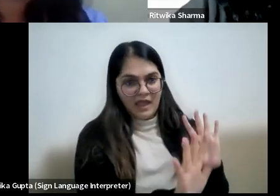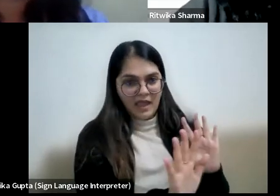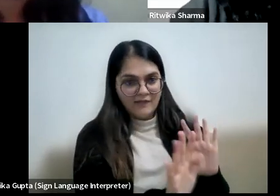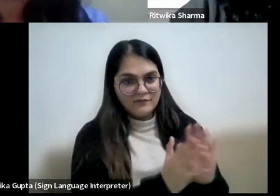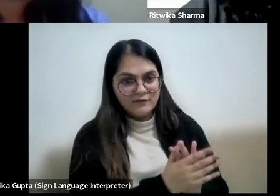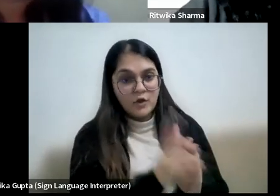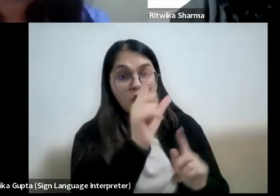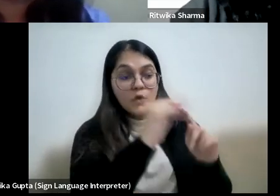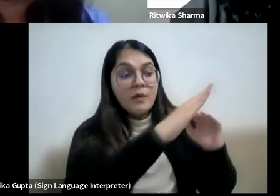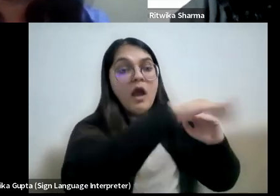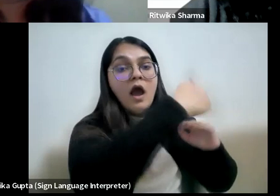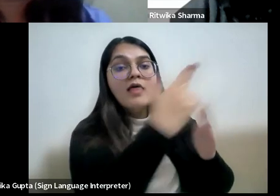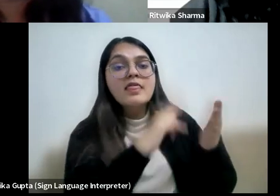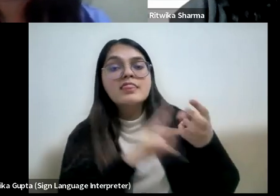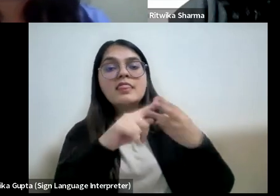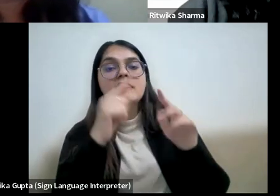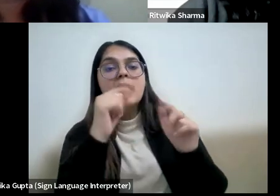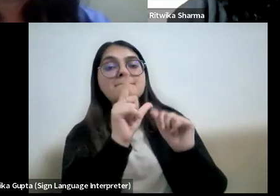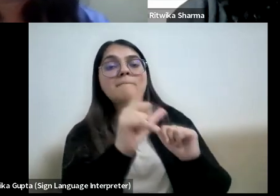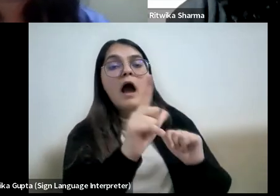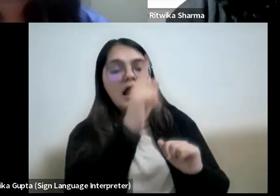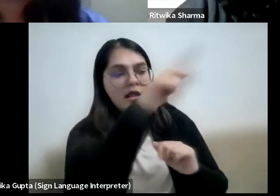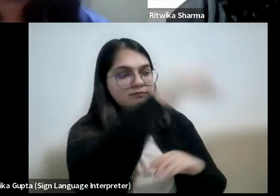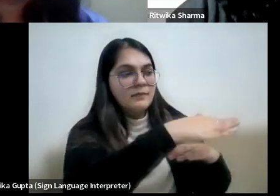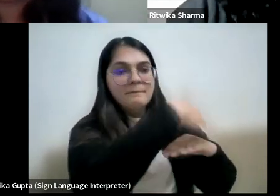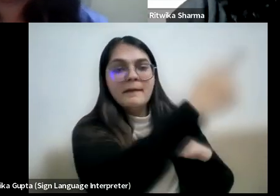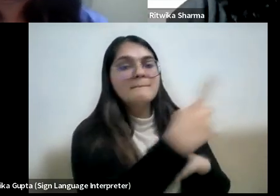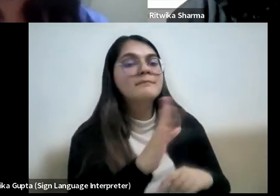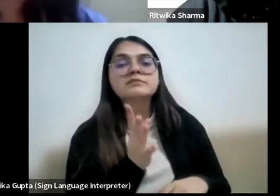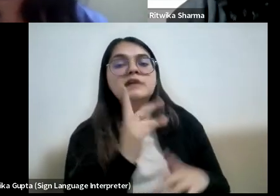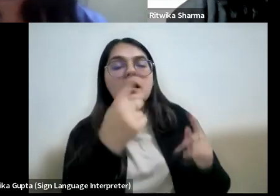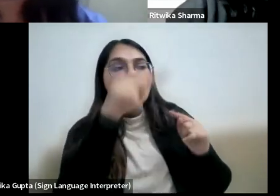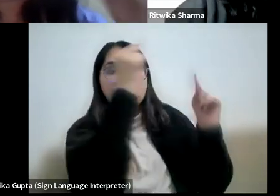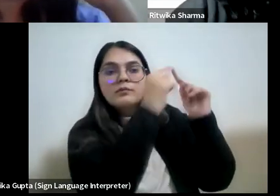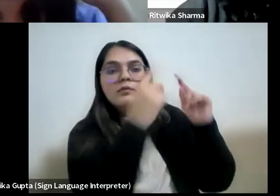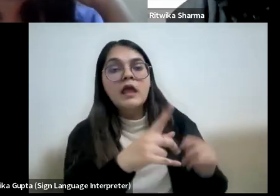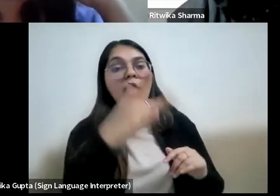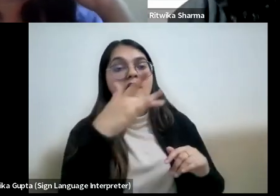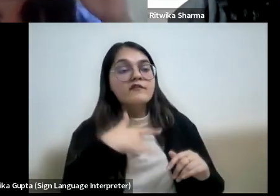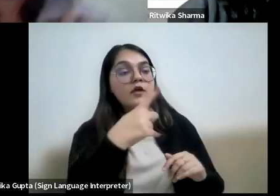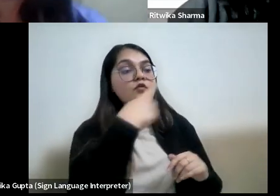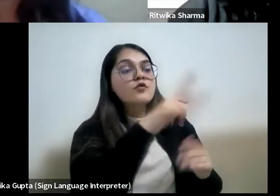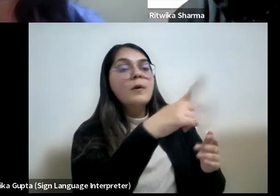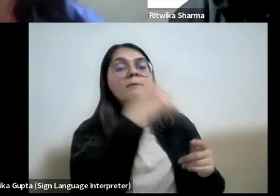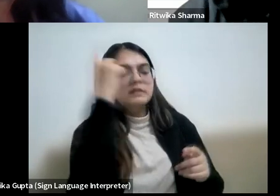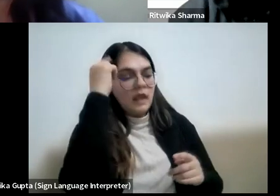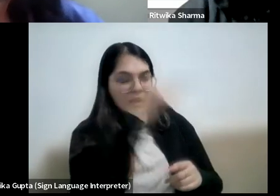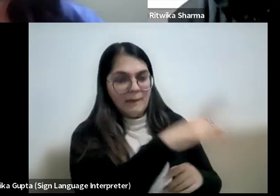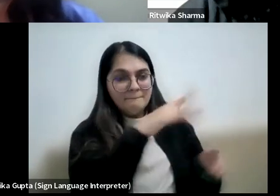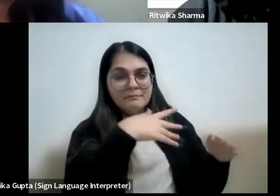is Nepal. So they're not talking about Nepal. So these people will go to Bangladesh and Pakistan. So, which is in a